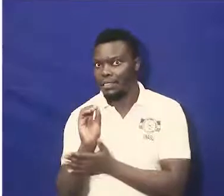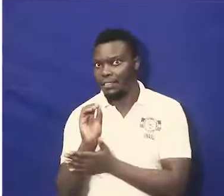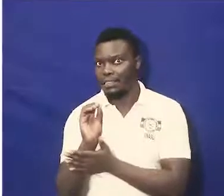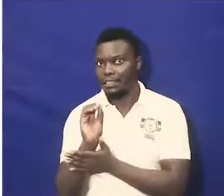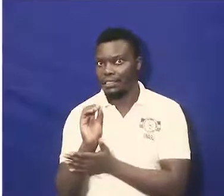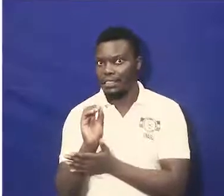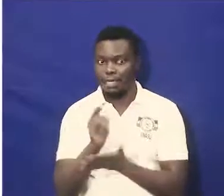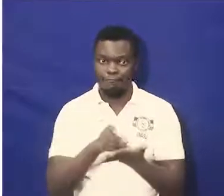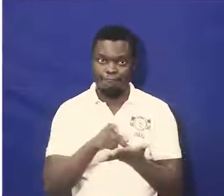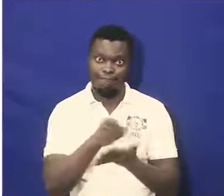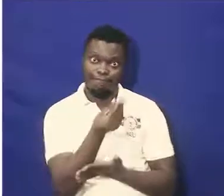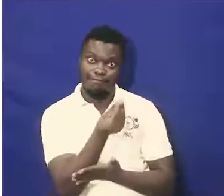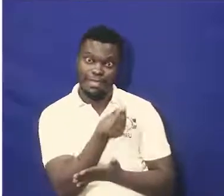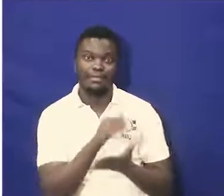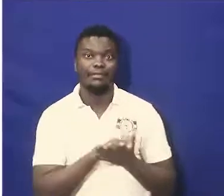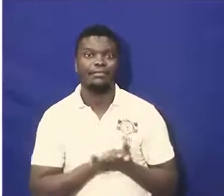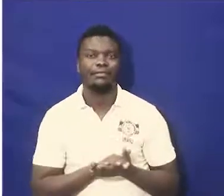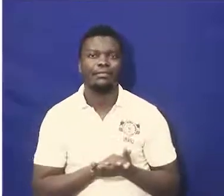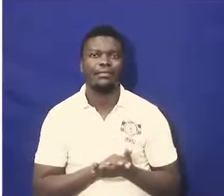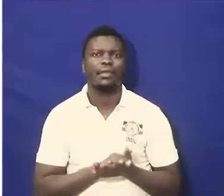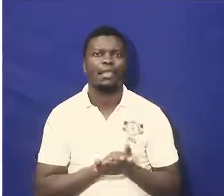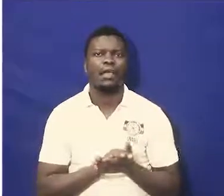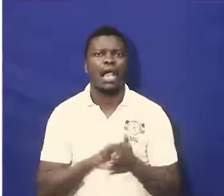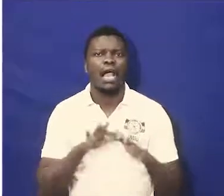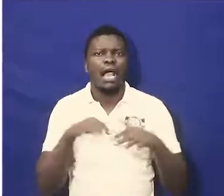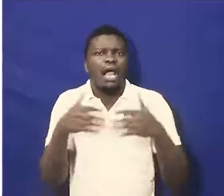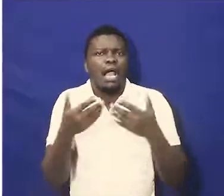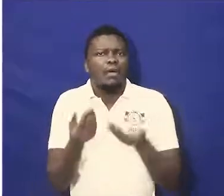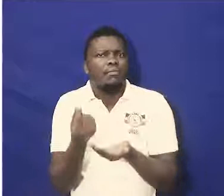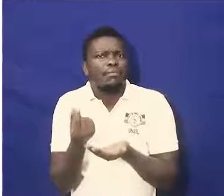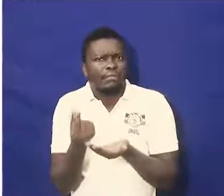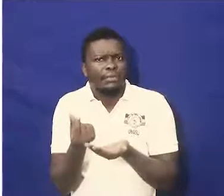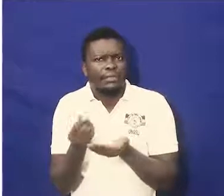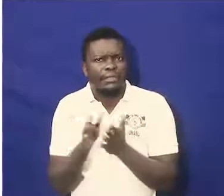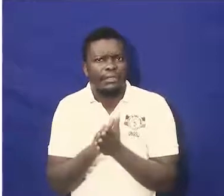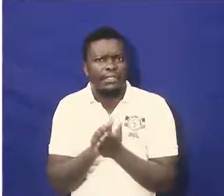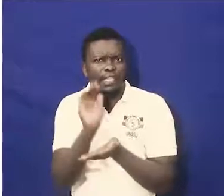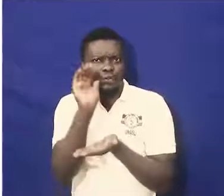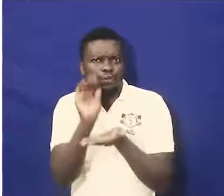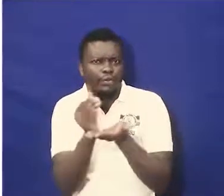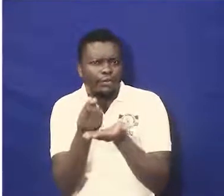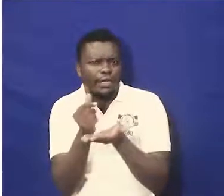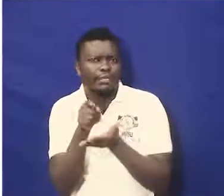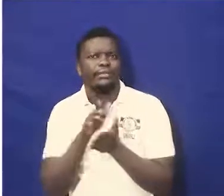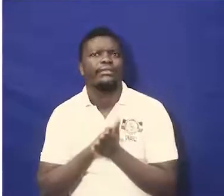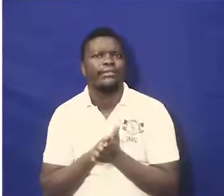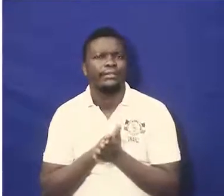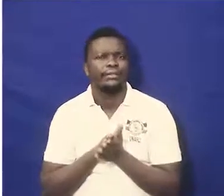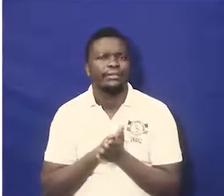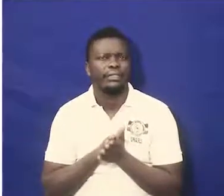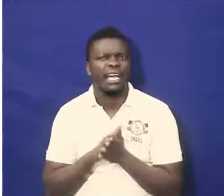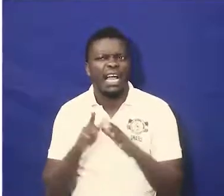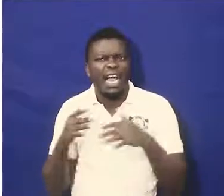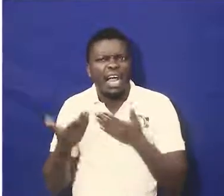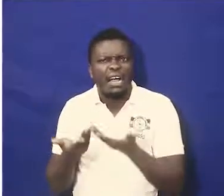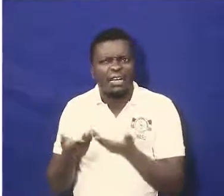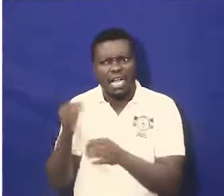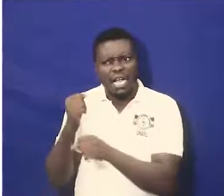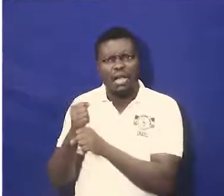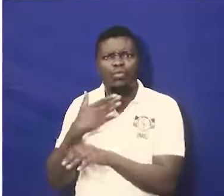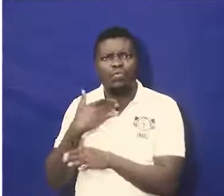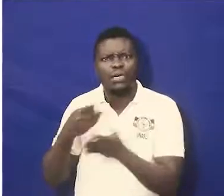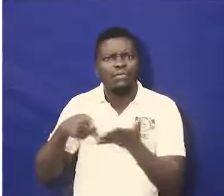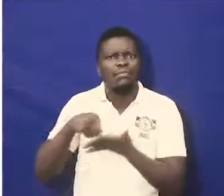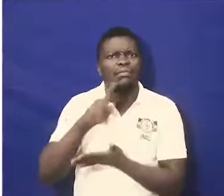payment. How much is the discount? How much does she need to